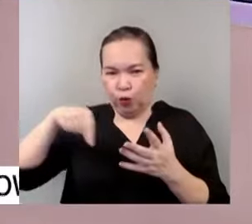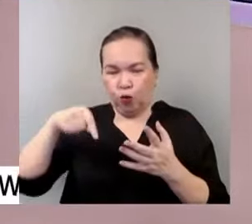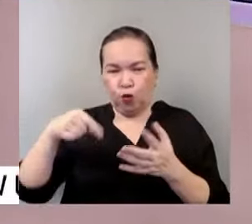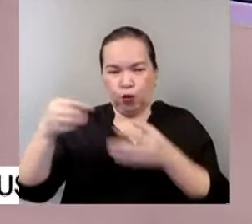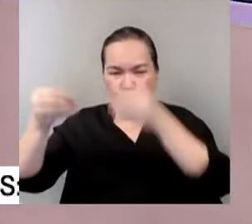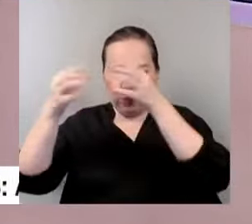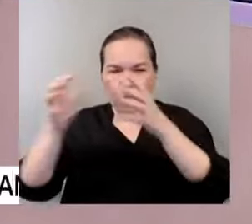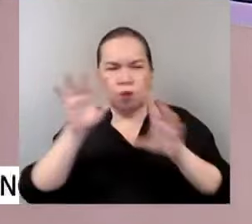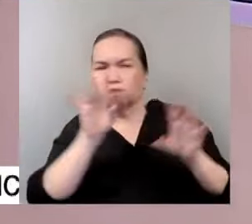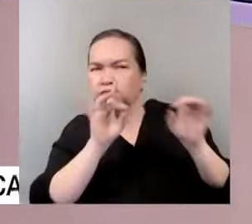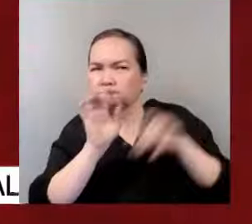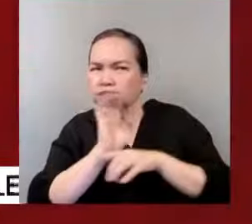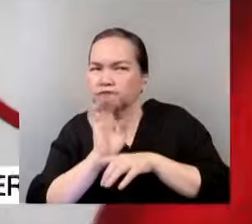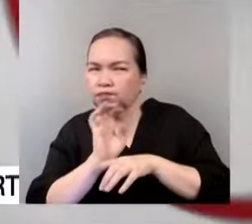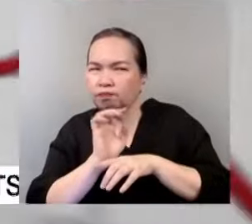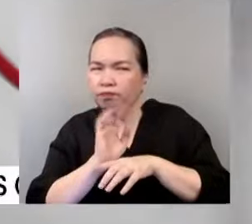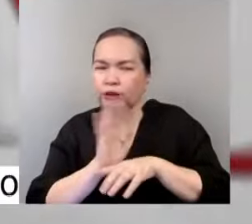week.